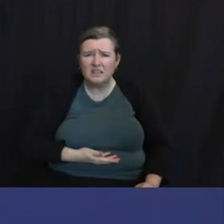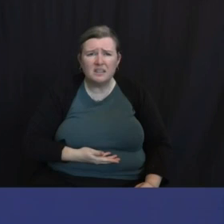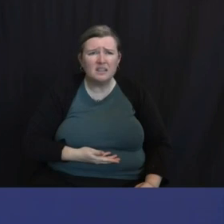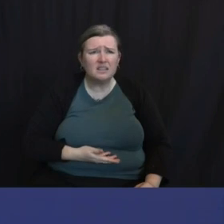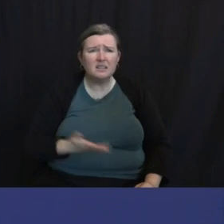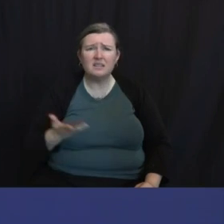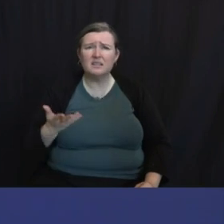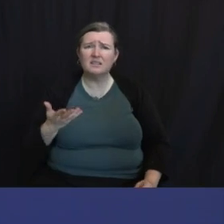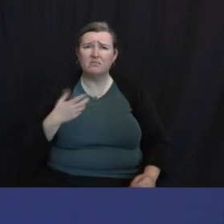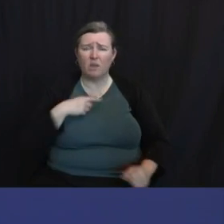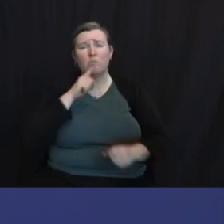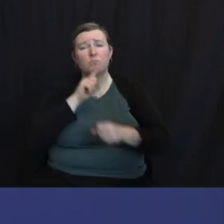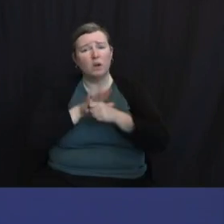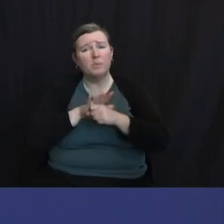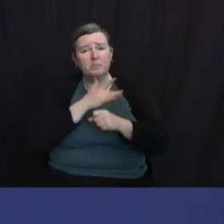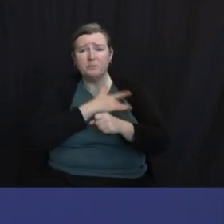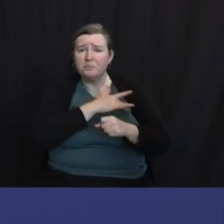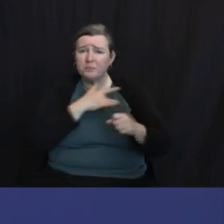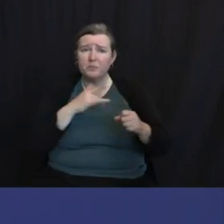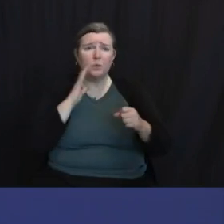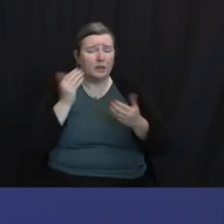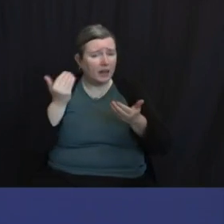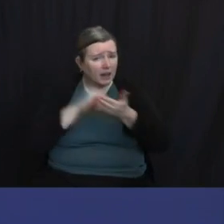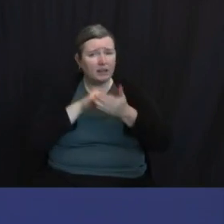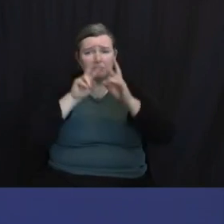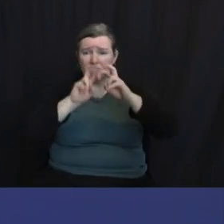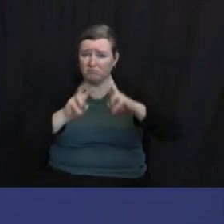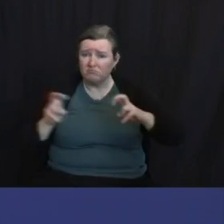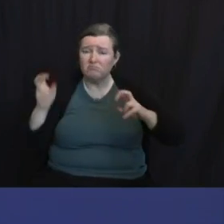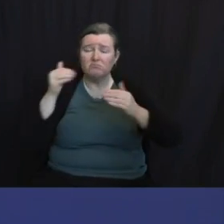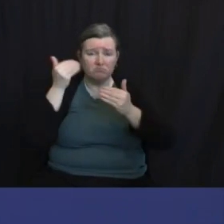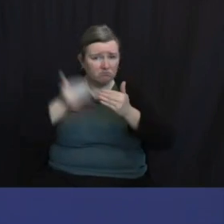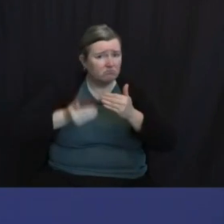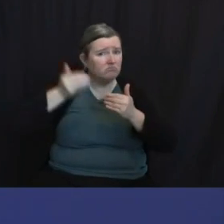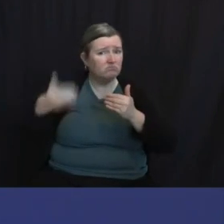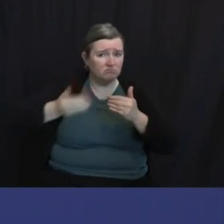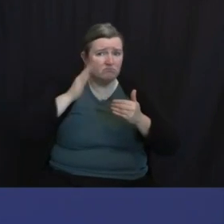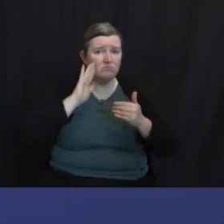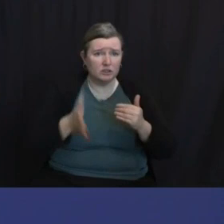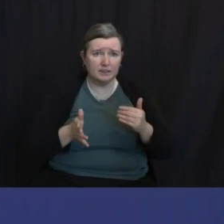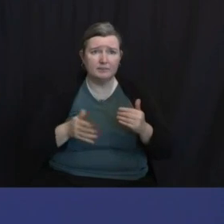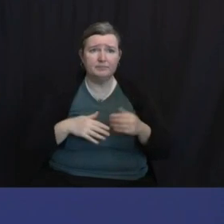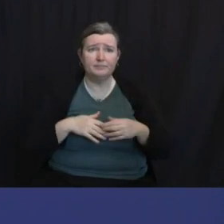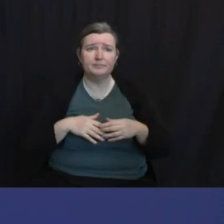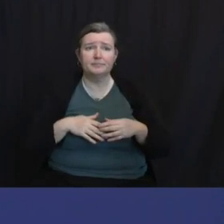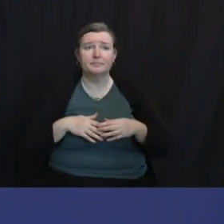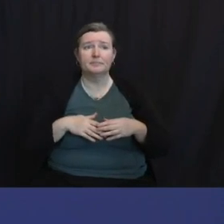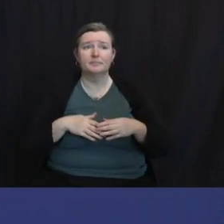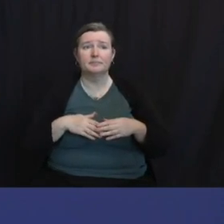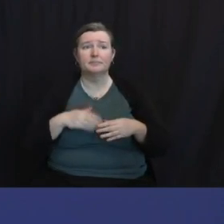and vigilance. Eddie, do you mind addressing that very good question? It looks like Monmouth and Ocean, Judy,